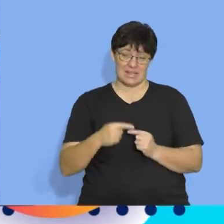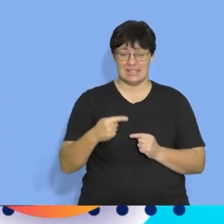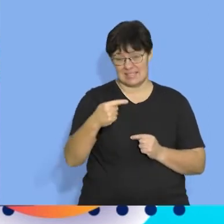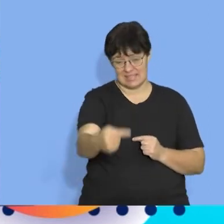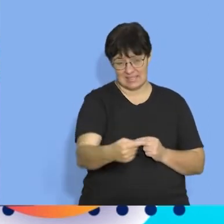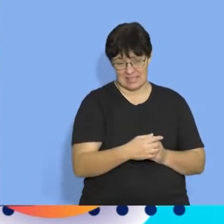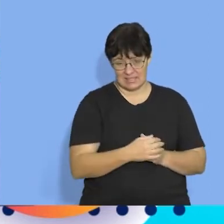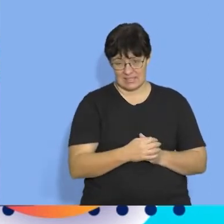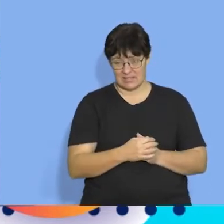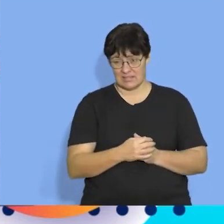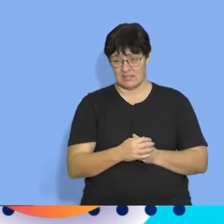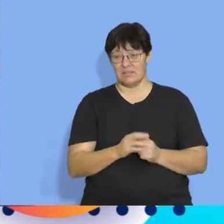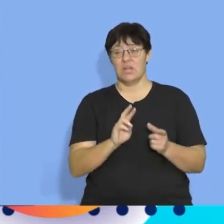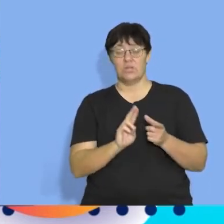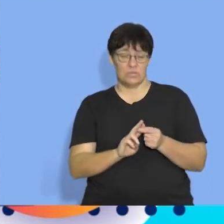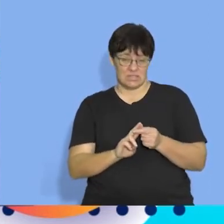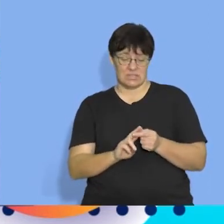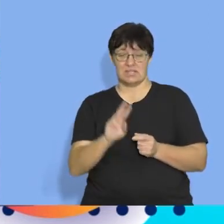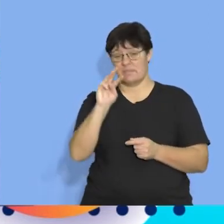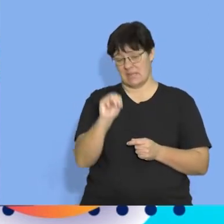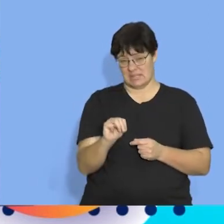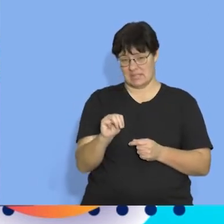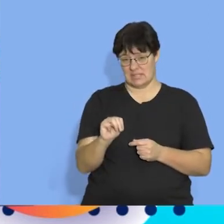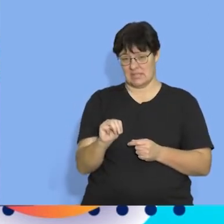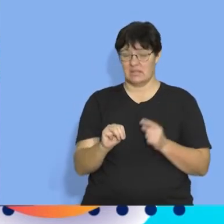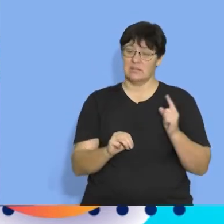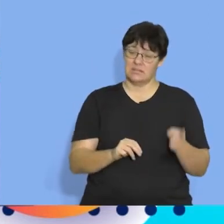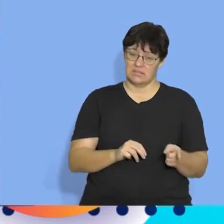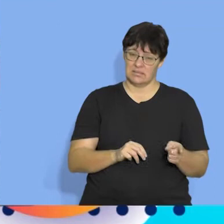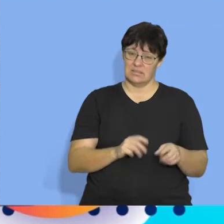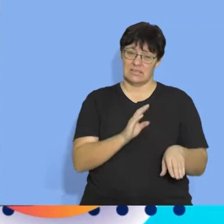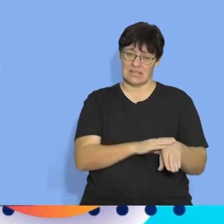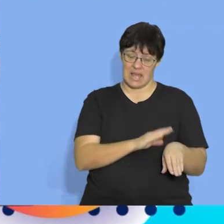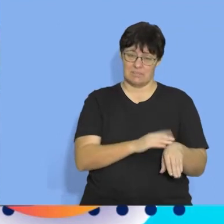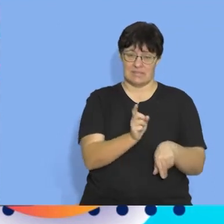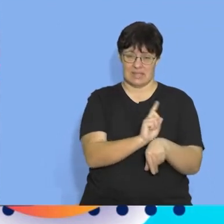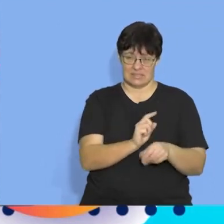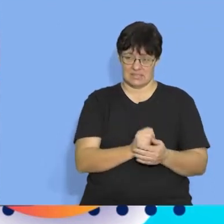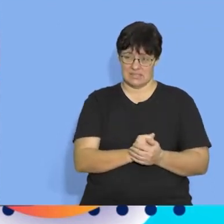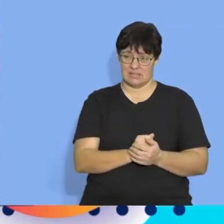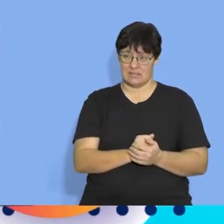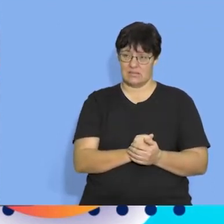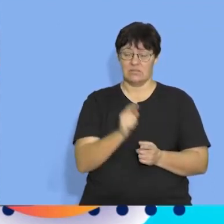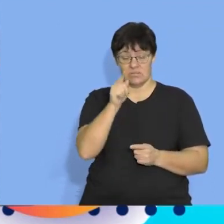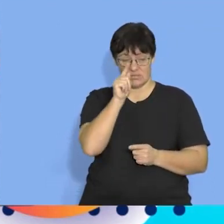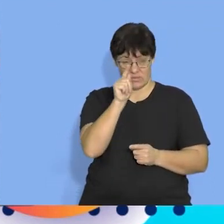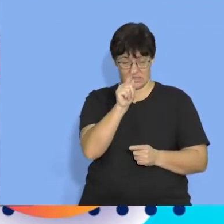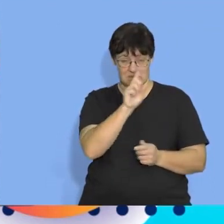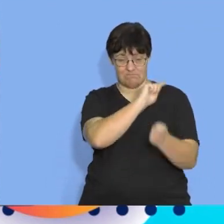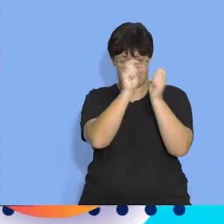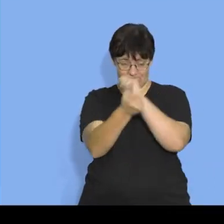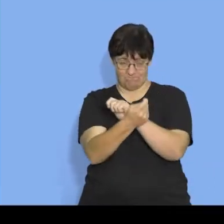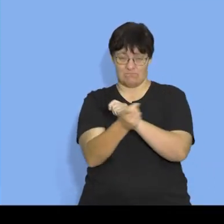distance, and my unit for distance is meters, and my unit for time is seconds. So I need to convert